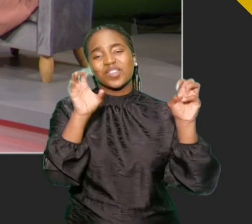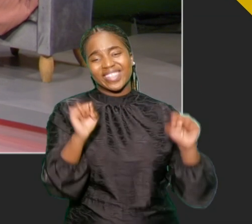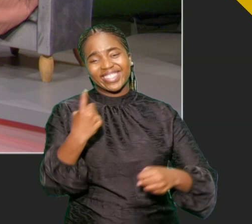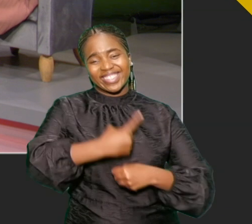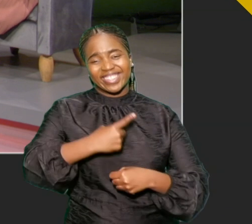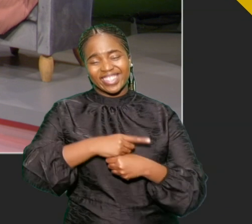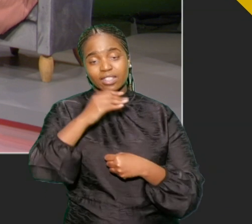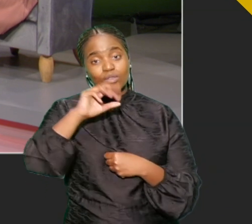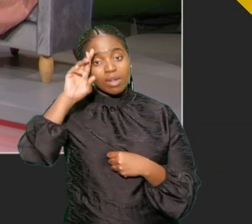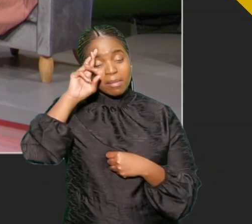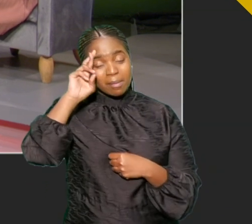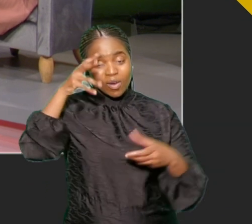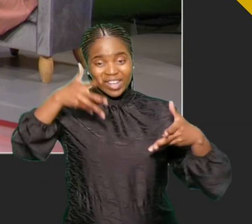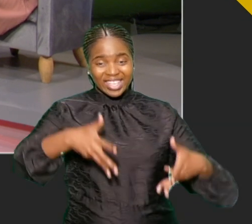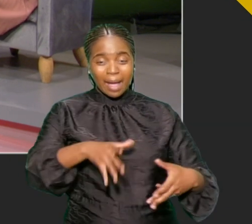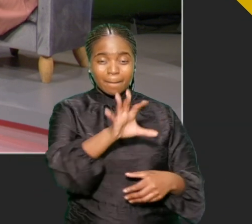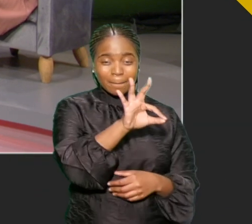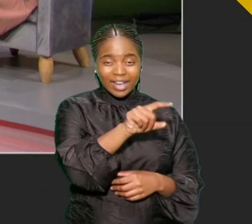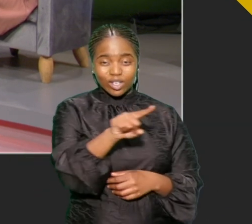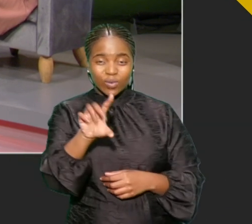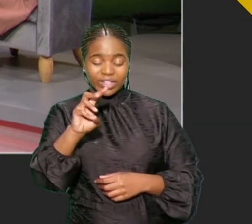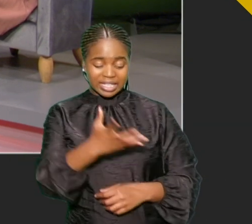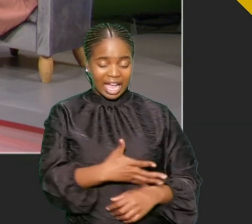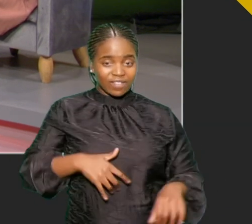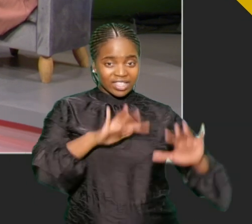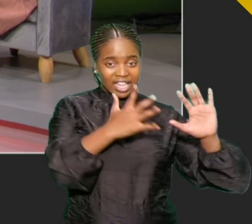Daily Thetha. Remember, we are right here every Monday to Thursday,